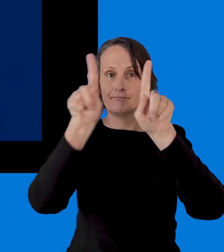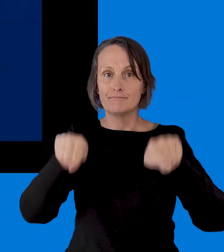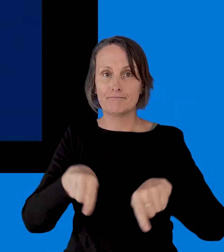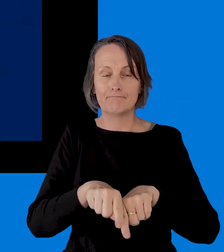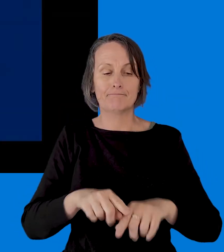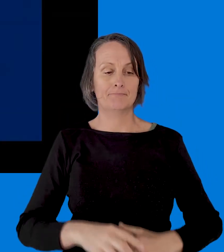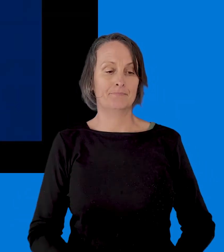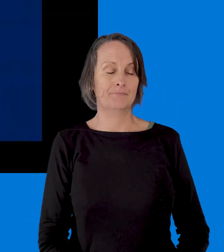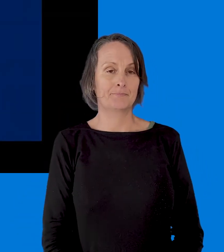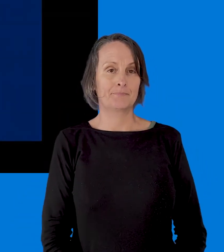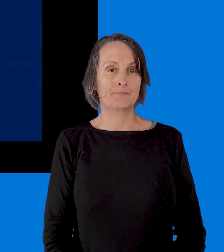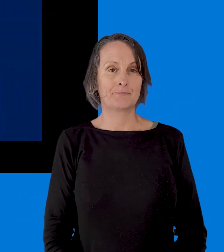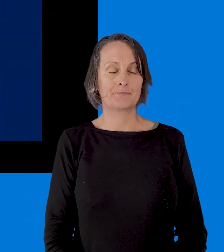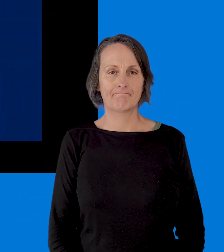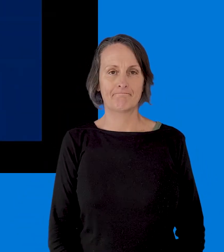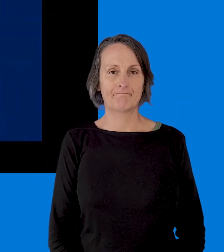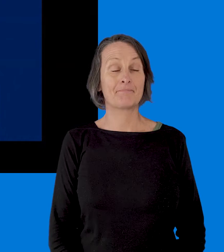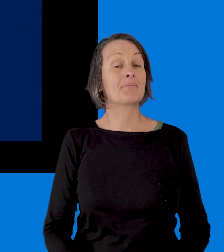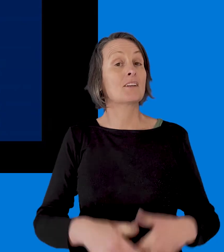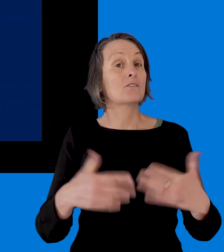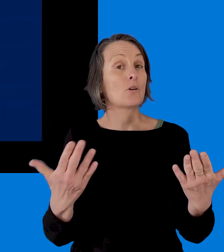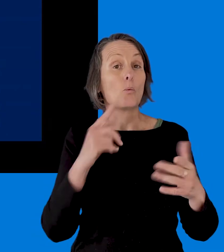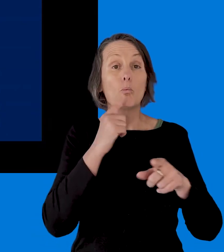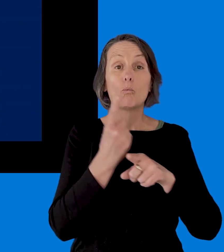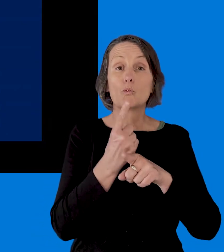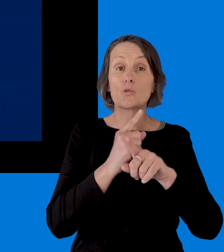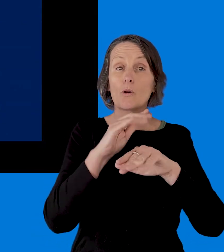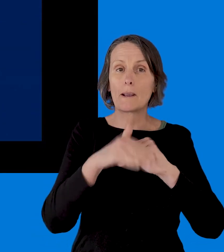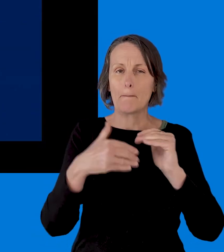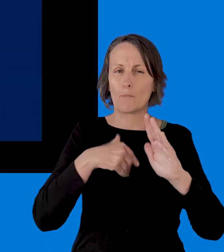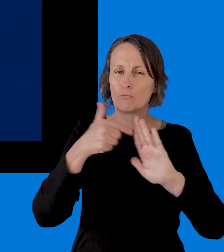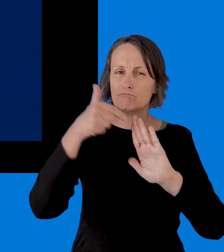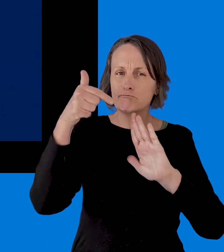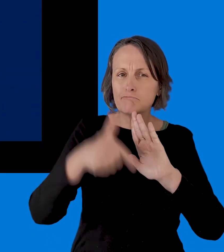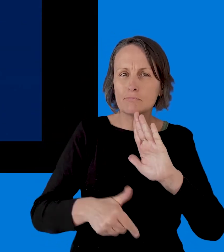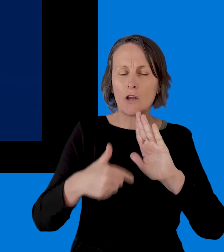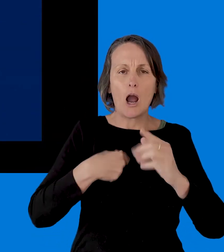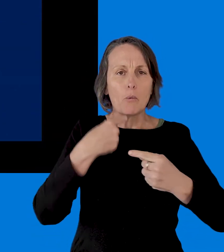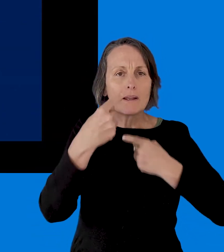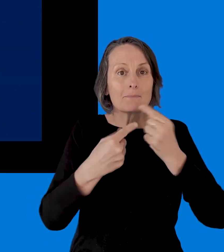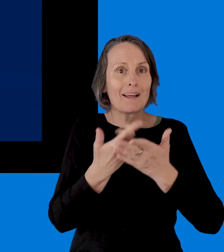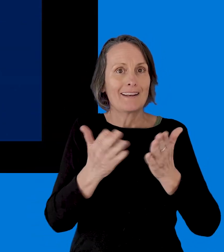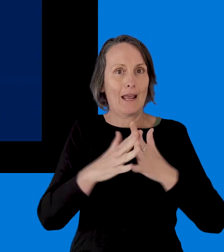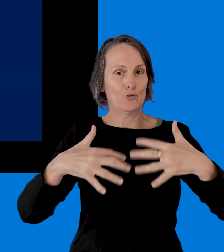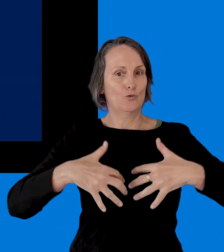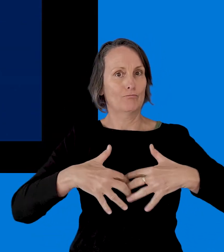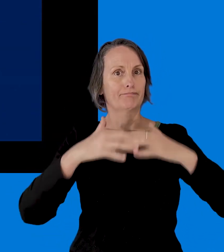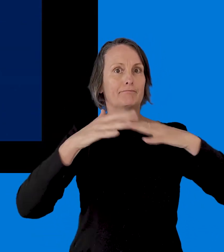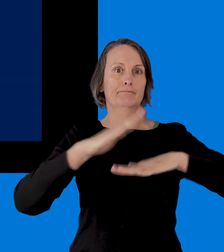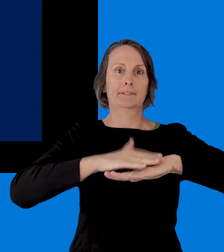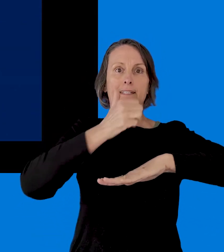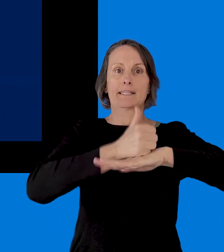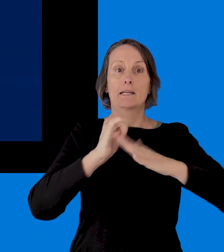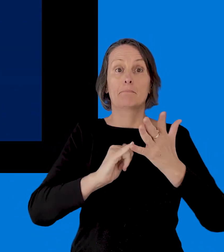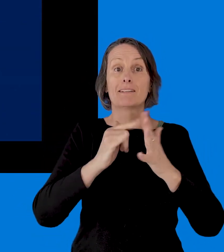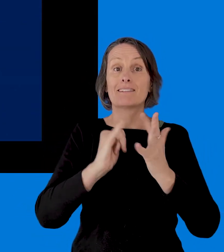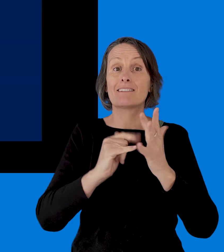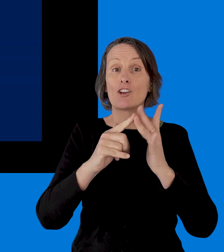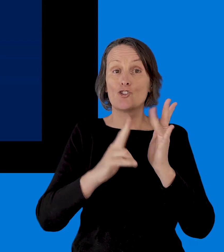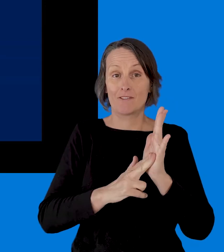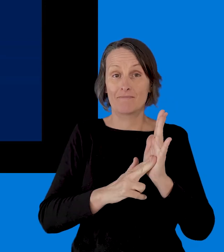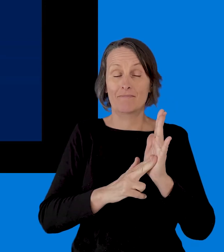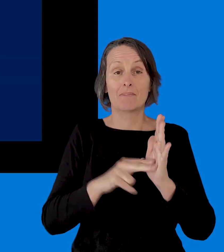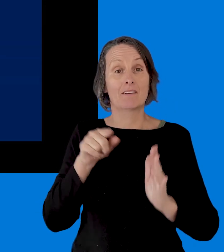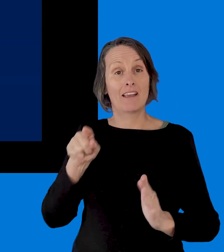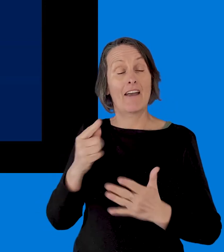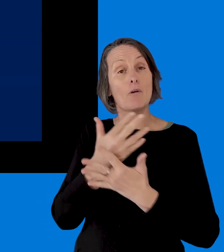let's talk about this in more detail. I'm going to show you how to actually start a session yourself. So this is the multi-device conversation where you can have